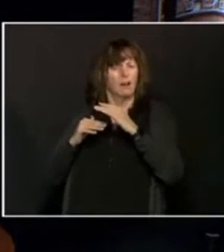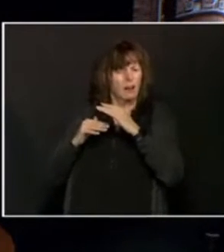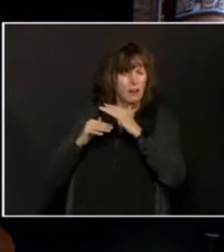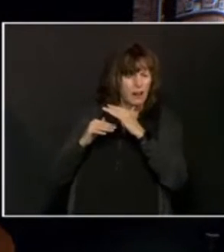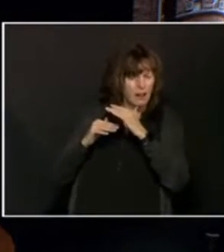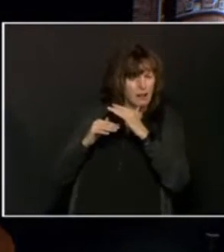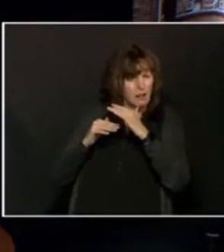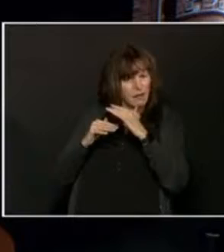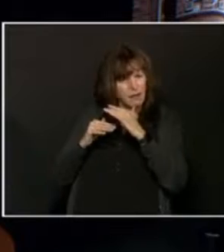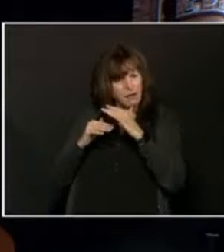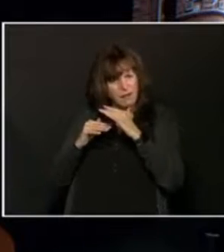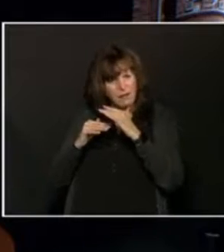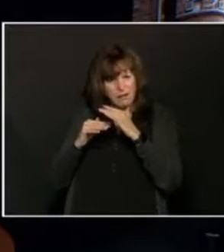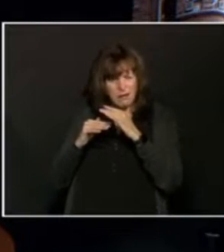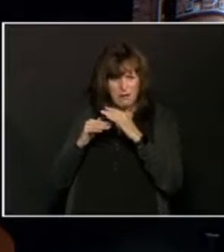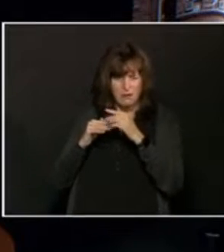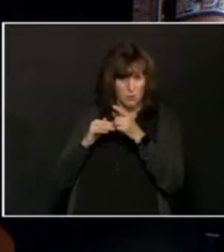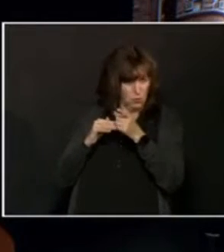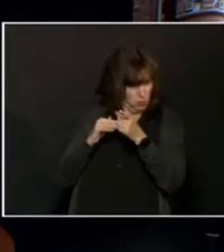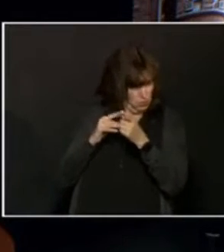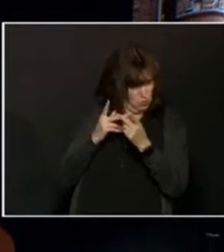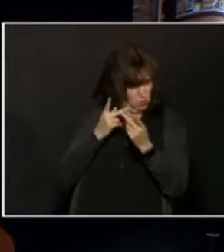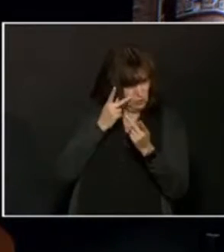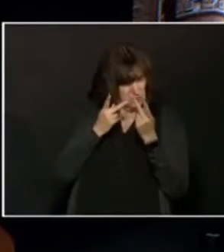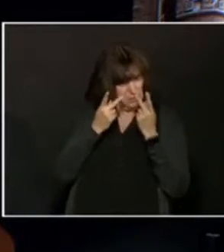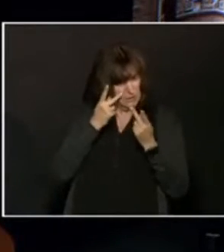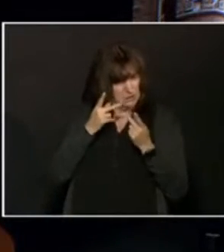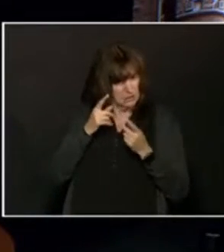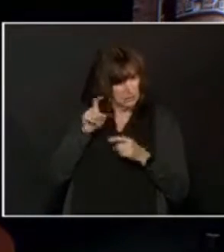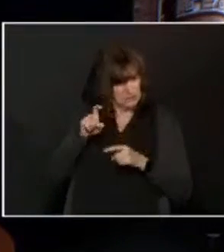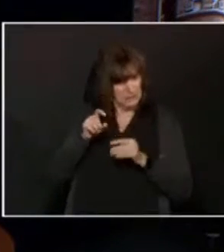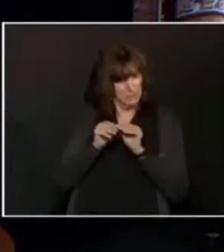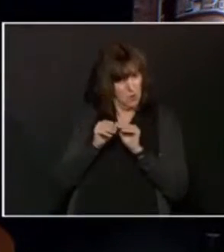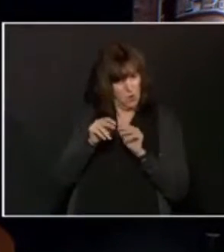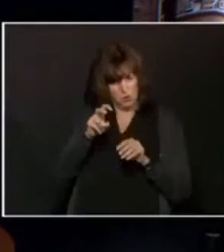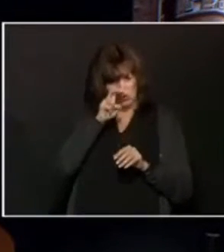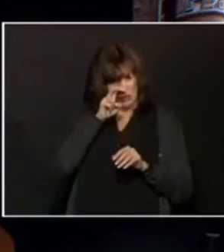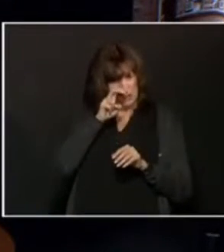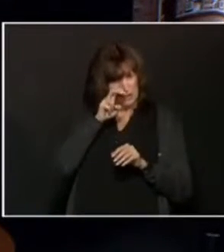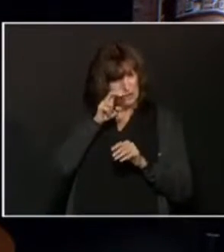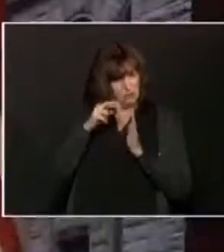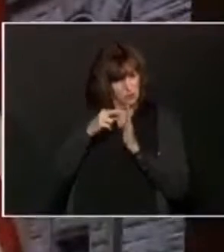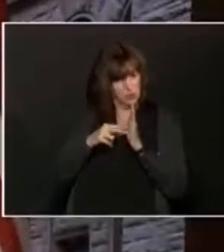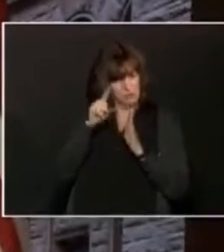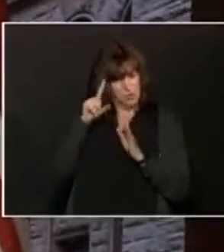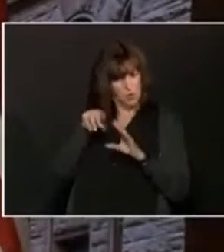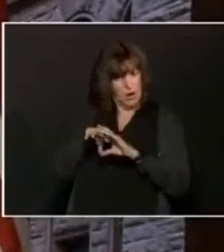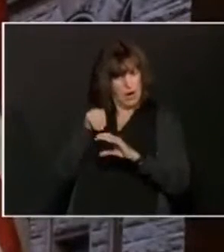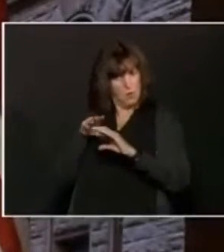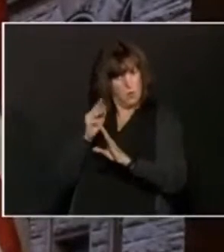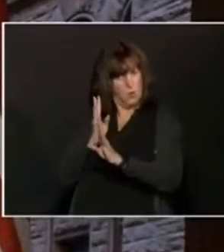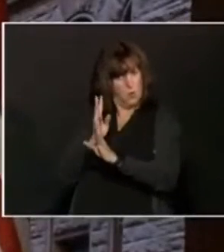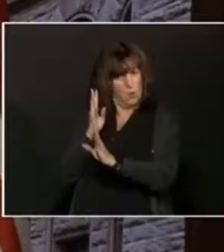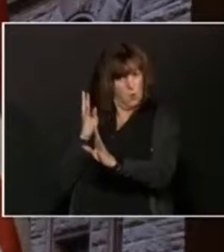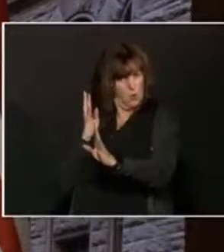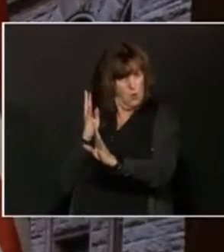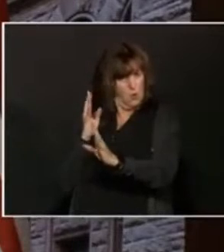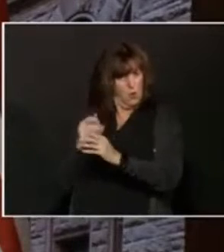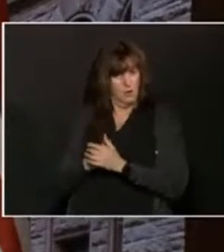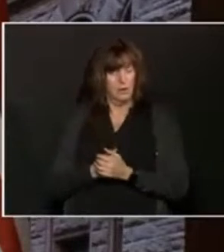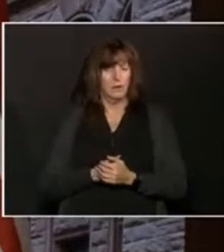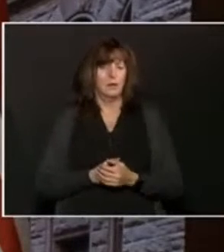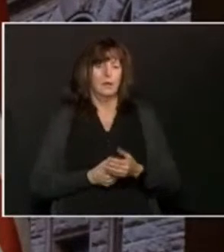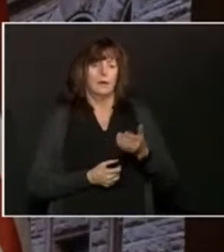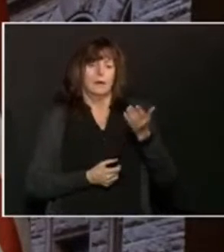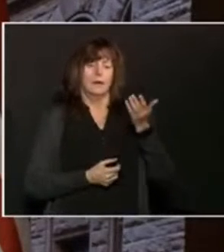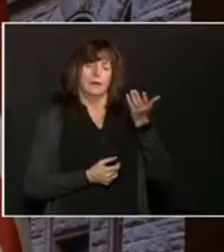seeing numbers that suggest to you that more restrictions are warranted there? I'm not sure that the data actually is that specific, but I